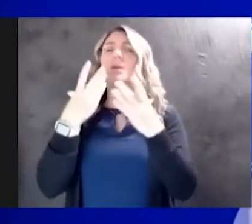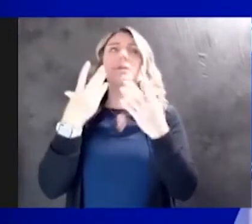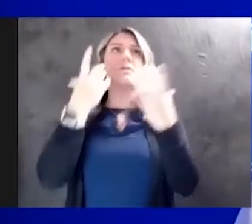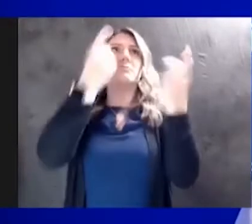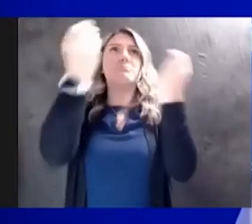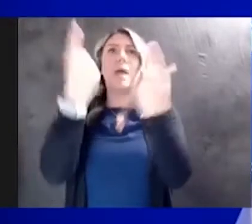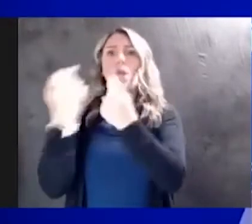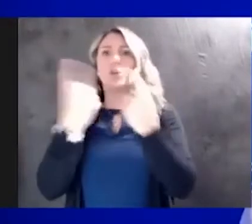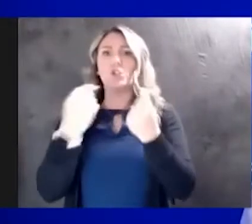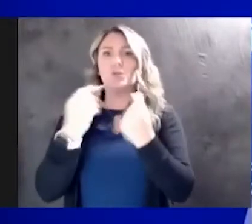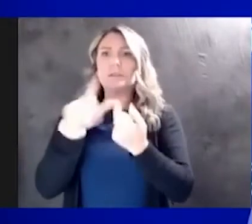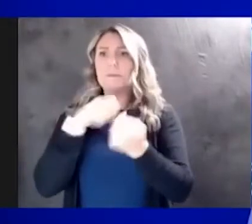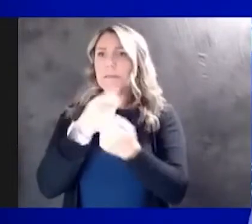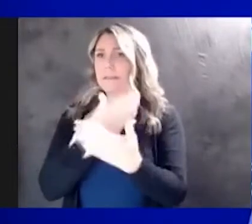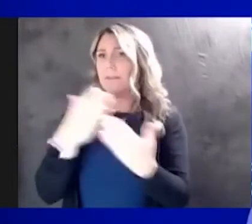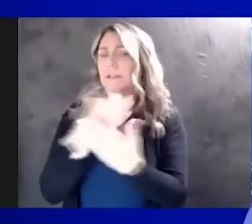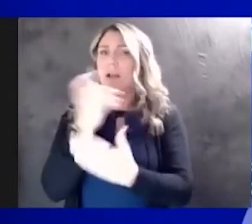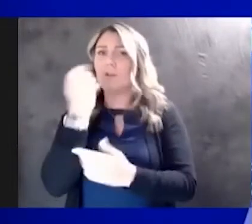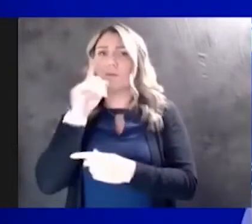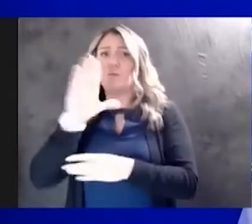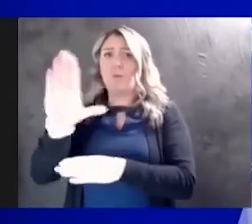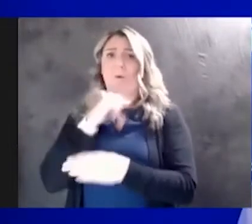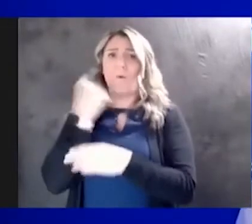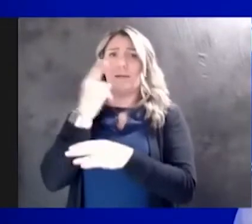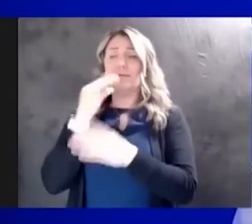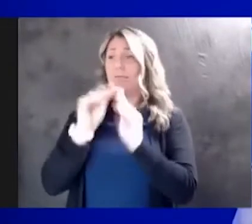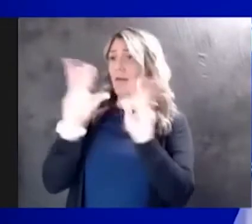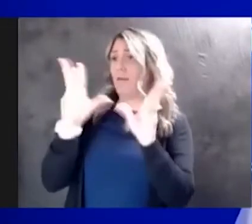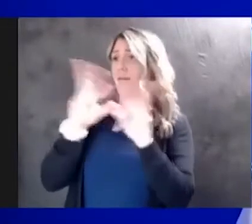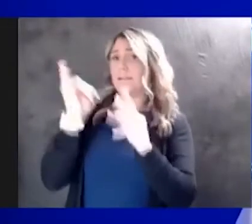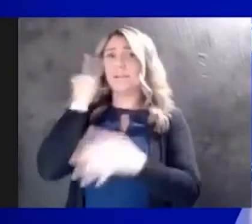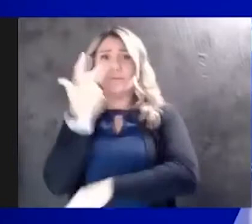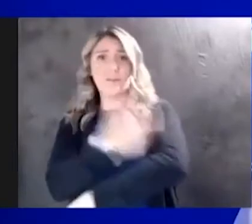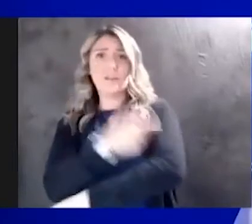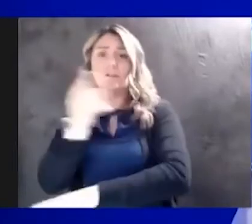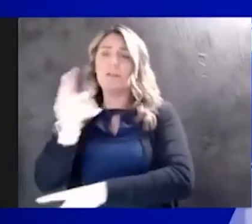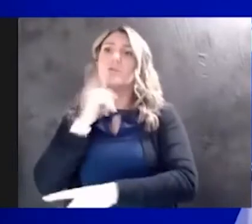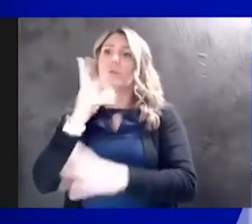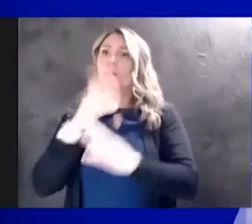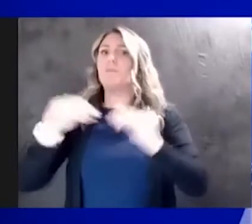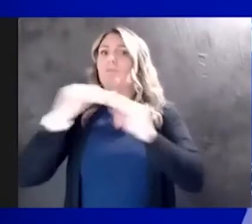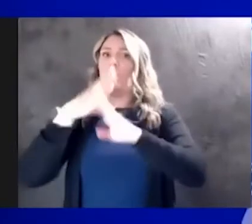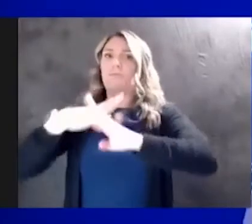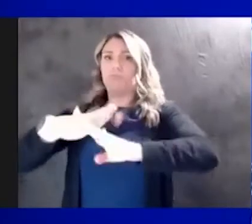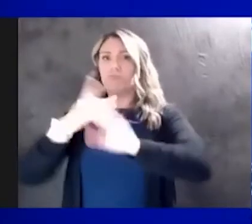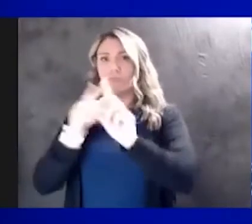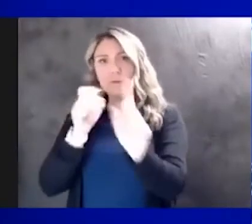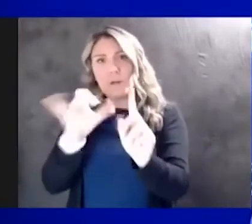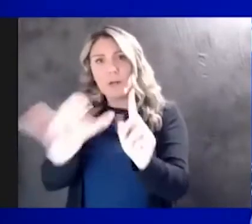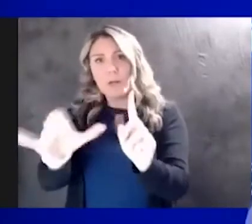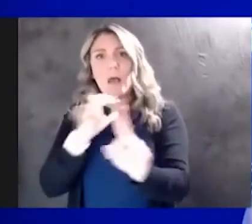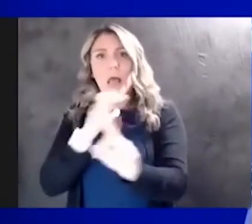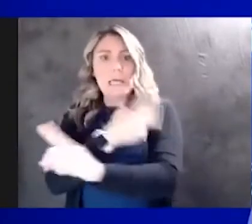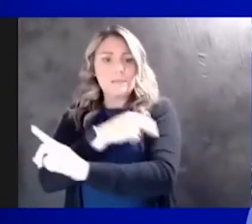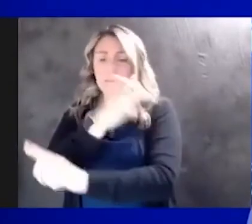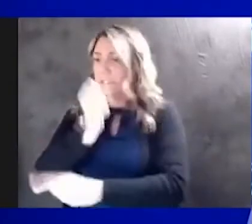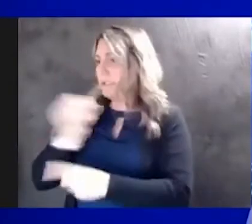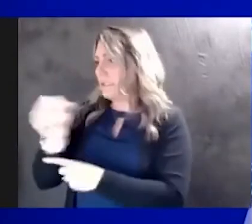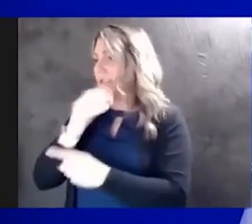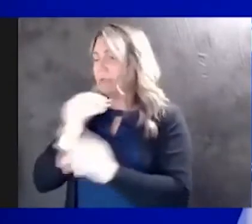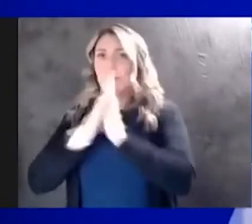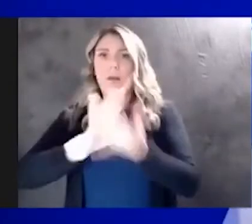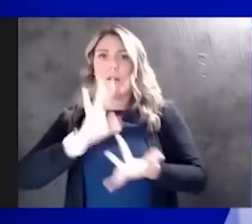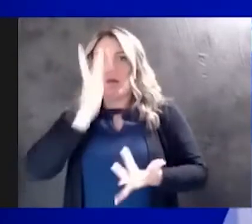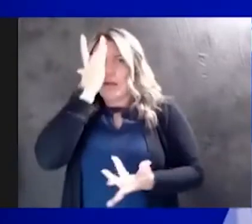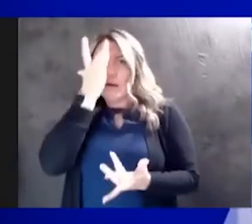understand your risks. Obviously, if you're vaccinated, you're going to be significantly protected from hospitalization and severe disease, even with Delta